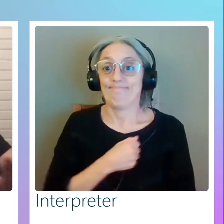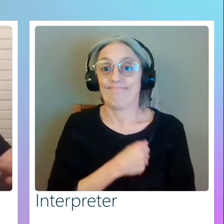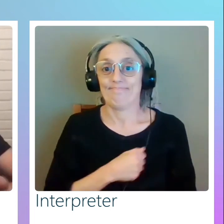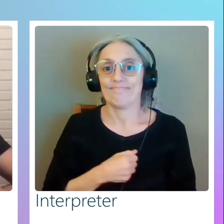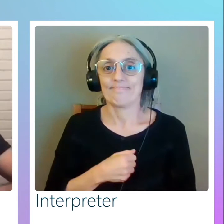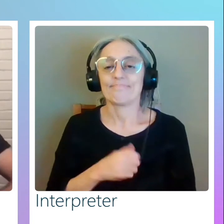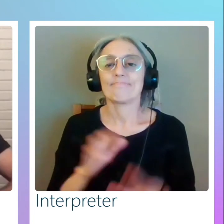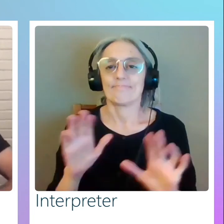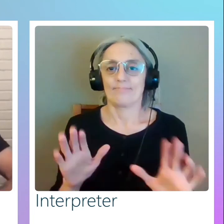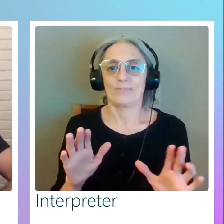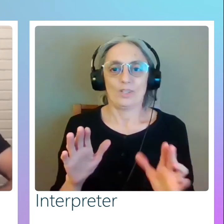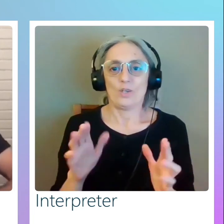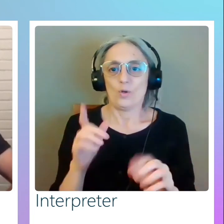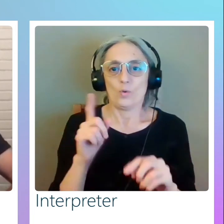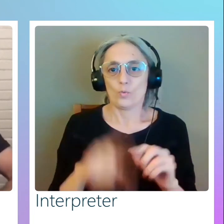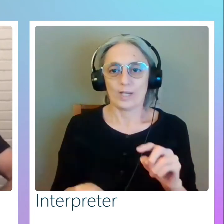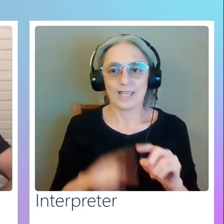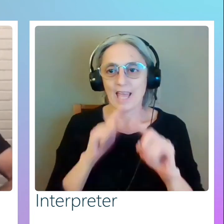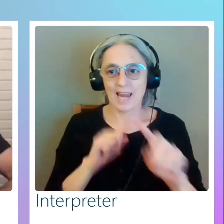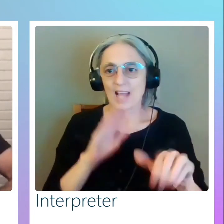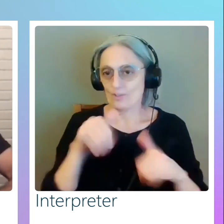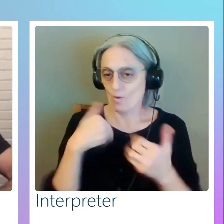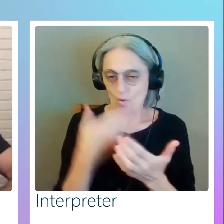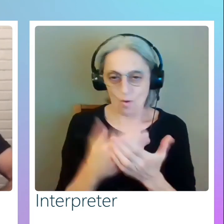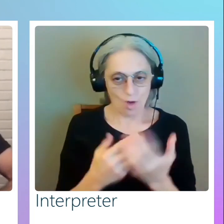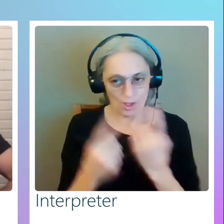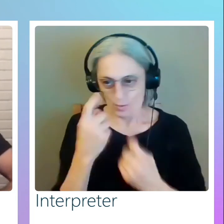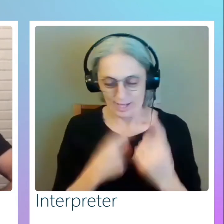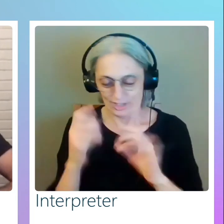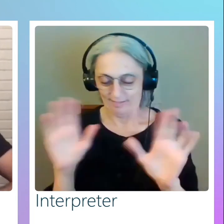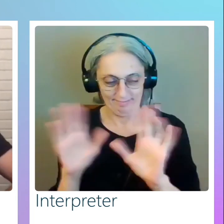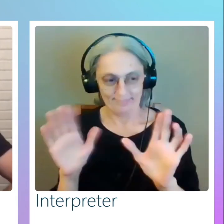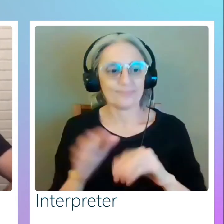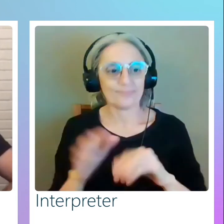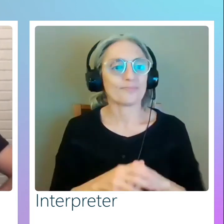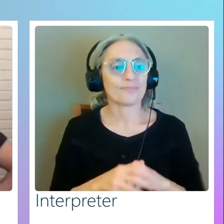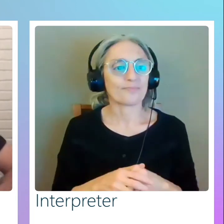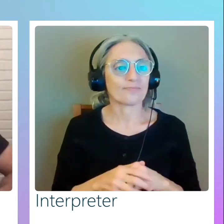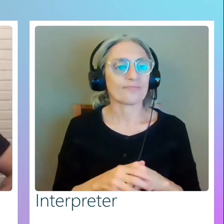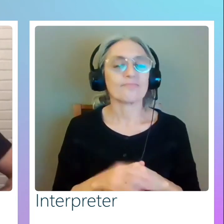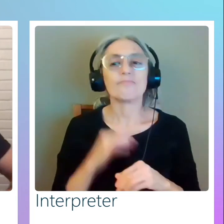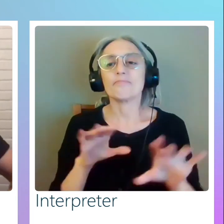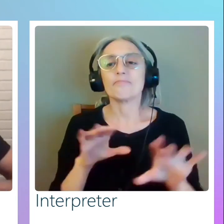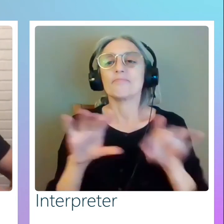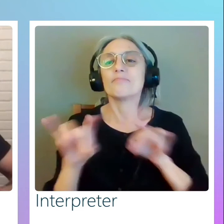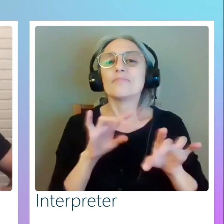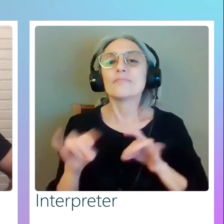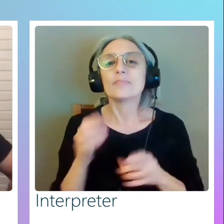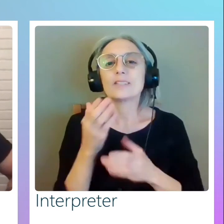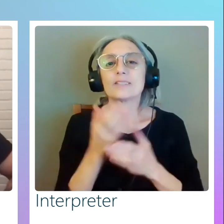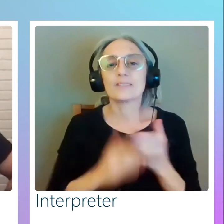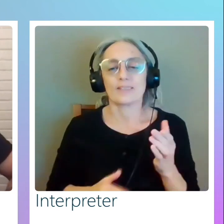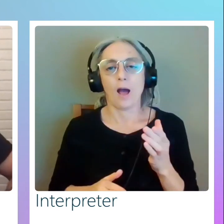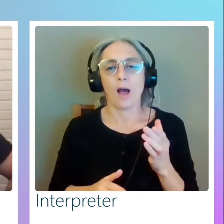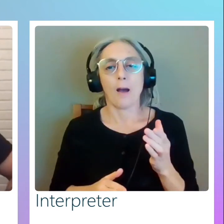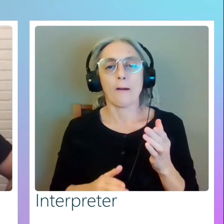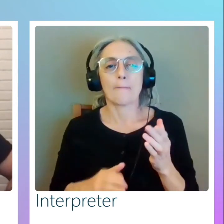everybody. We're not going to be able to get to everything, but I've pulled out some of the questions that seem to be